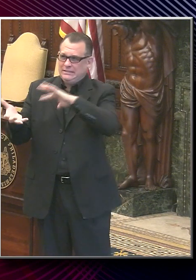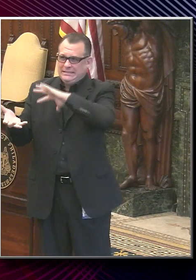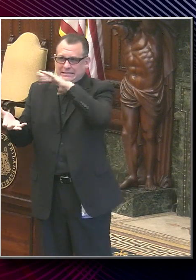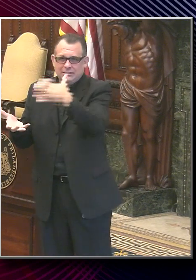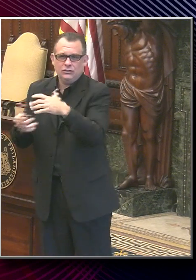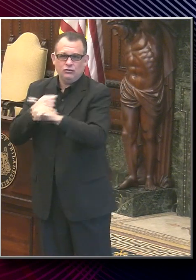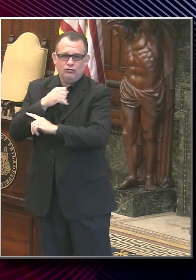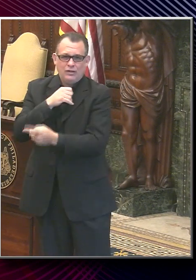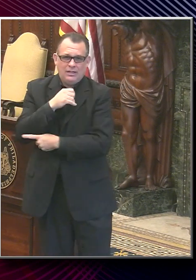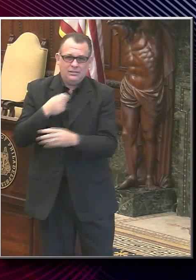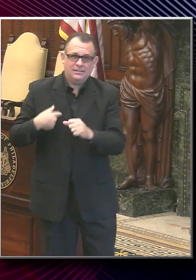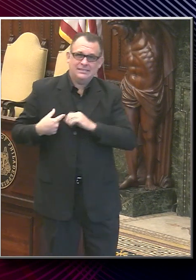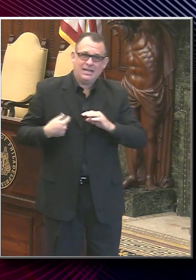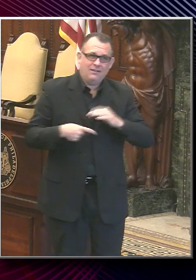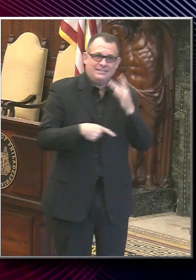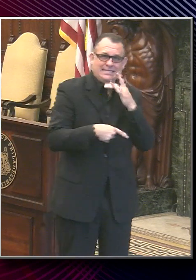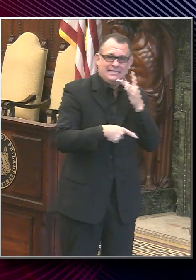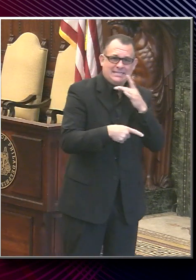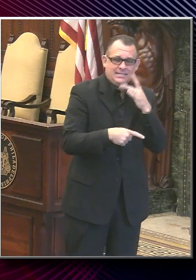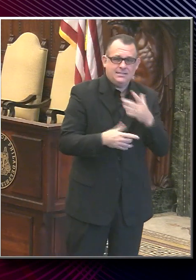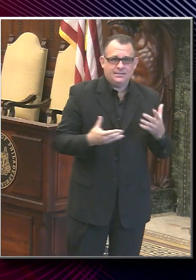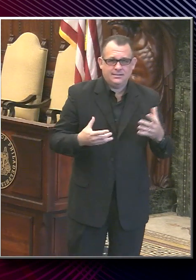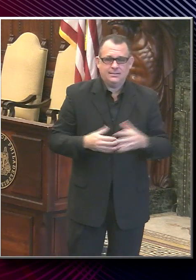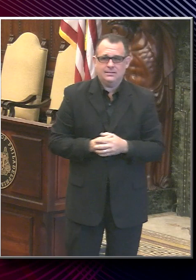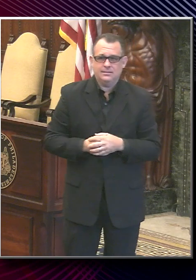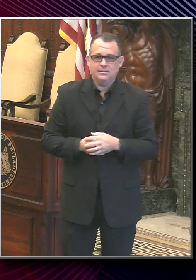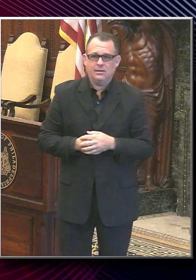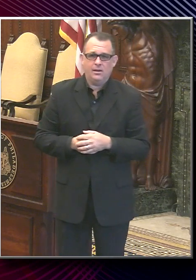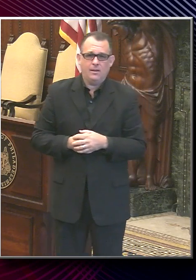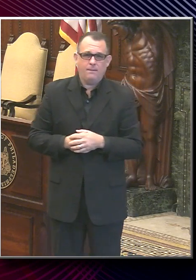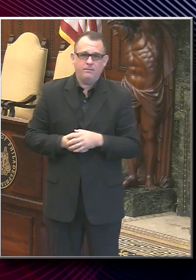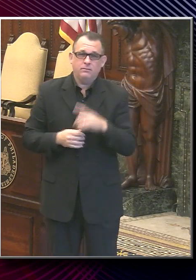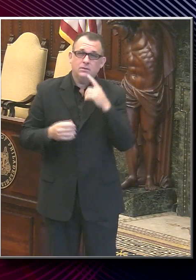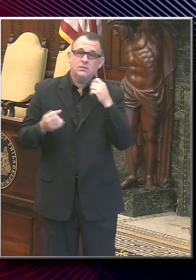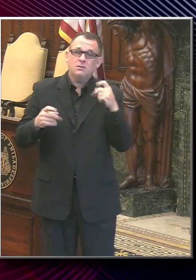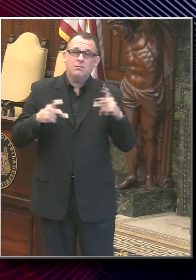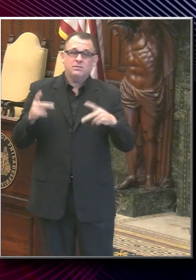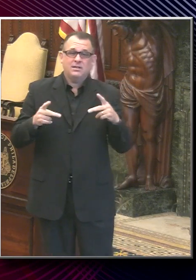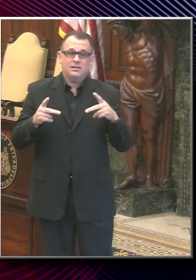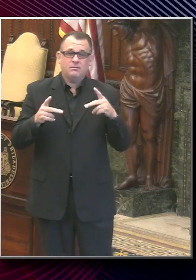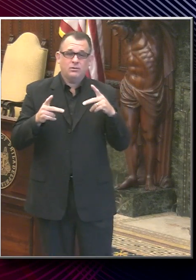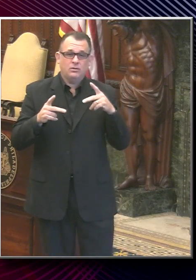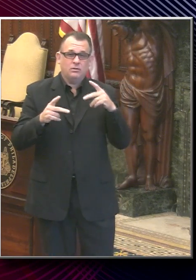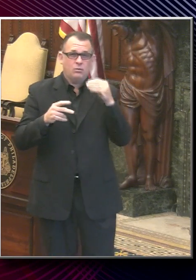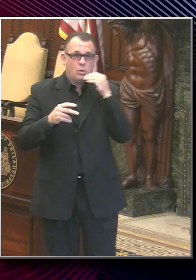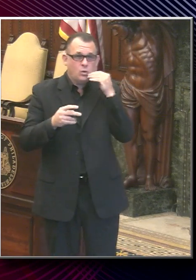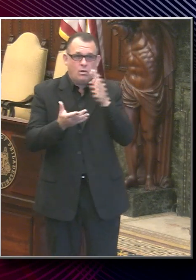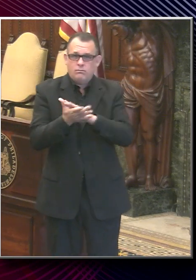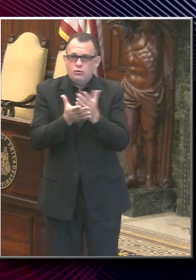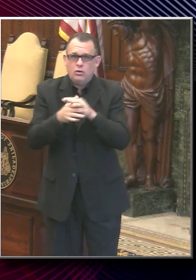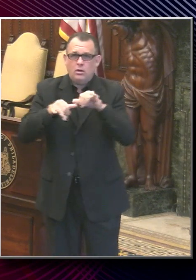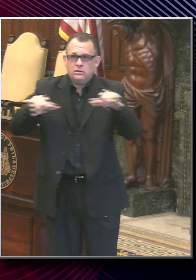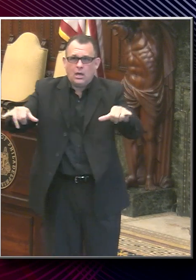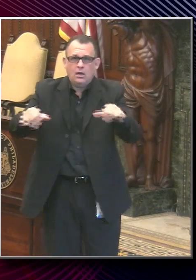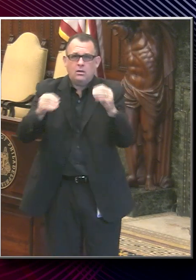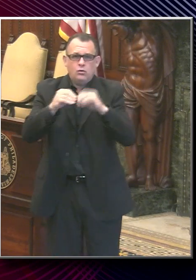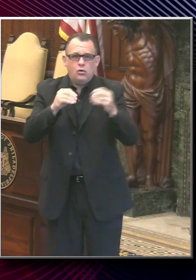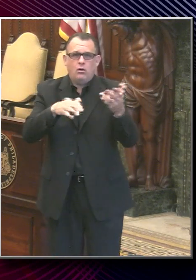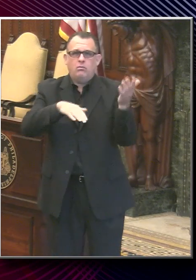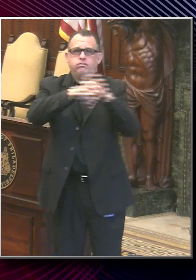The COVID-19 pandemic has prompted many residents to spend much more time at home, generating an excessive amount of